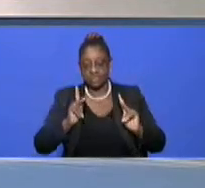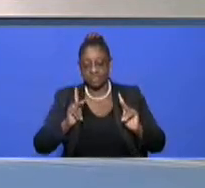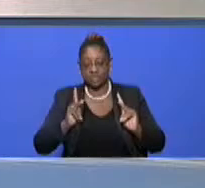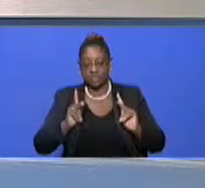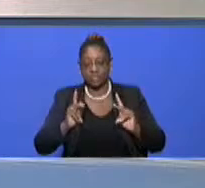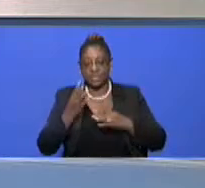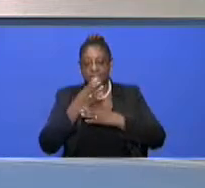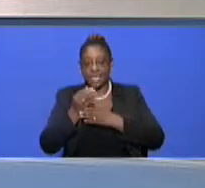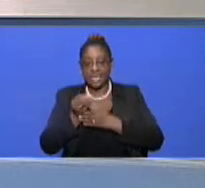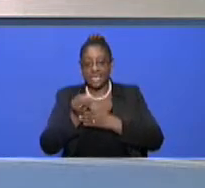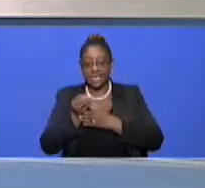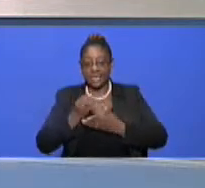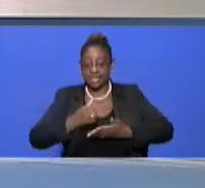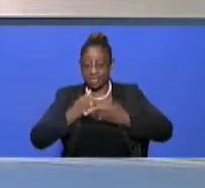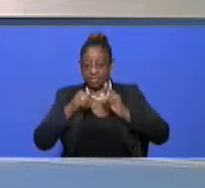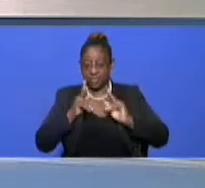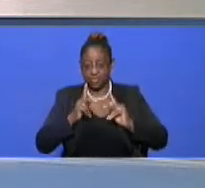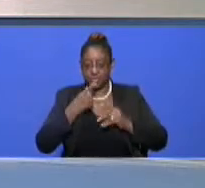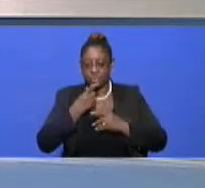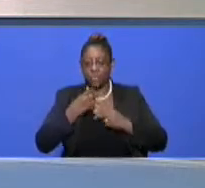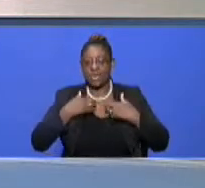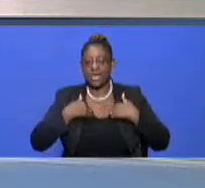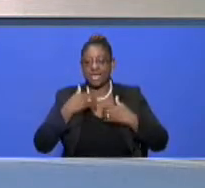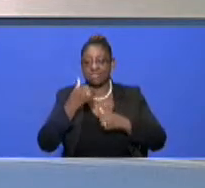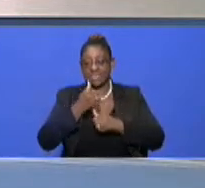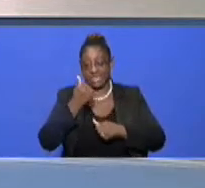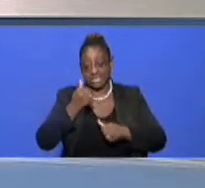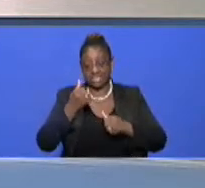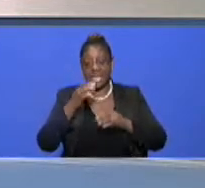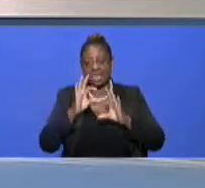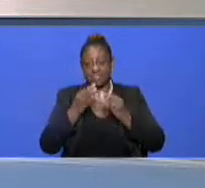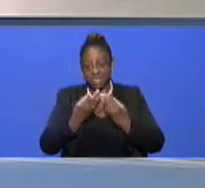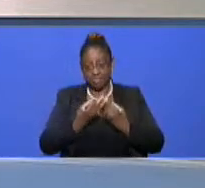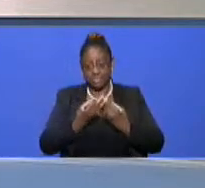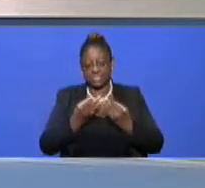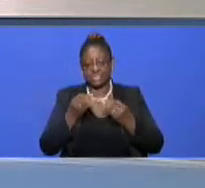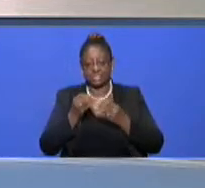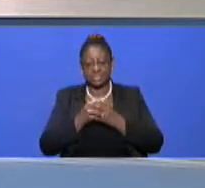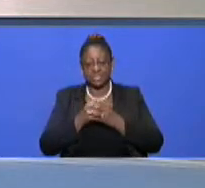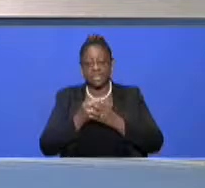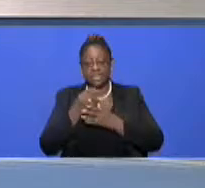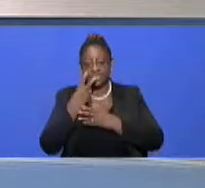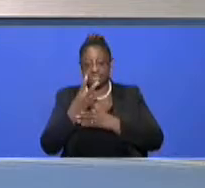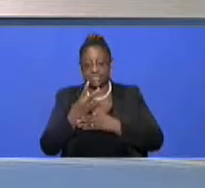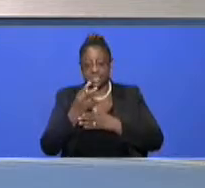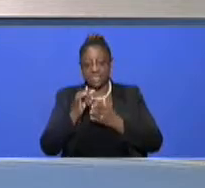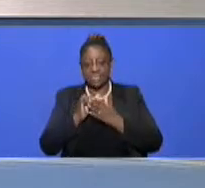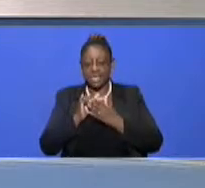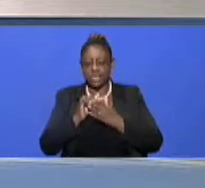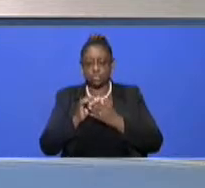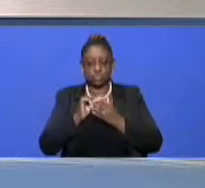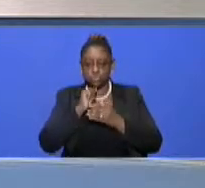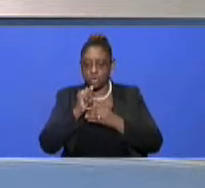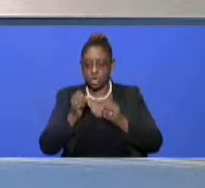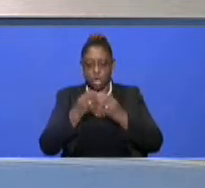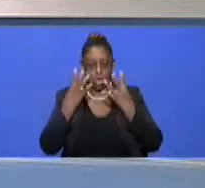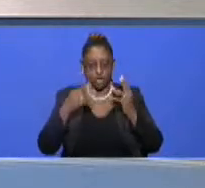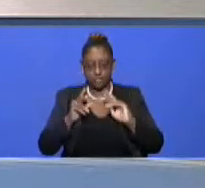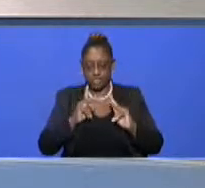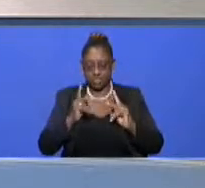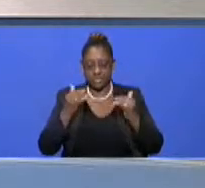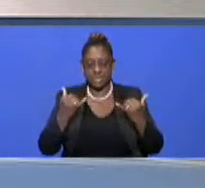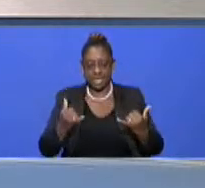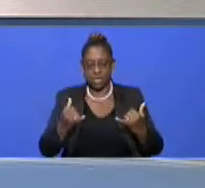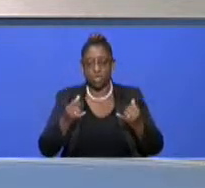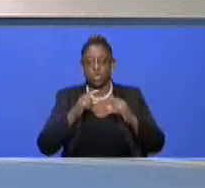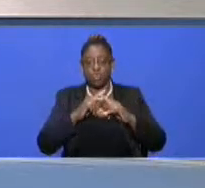supporting those inflicted with HIV and their families. Incidents of new cases appear to be declining nationally, but that hasn't